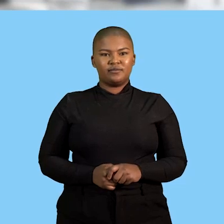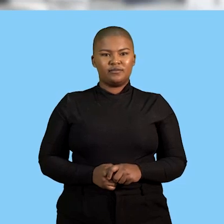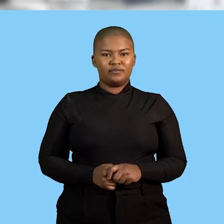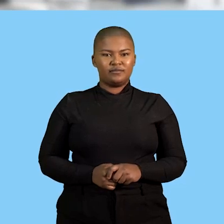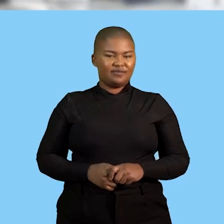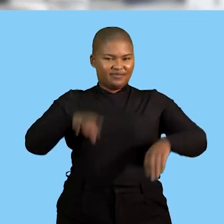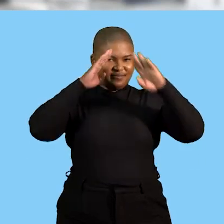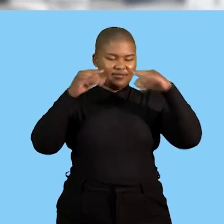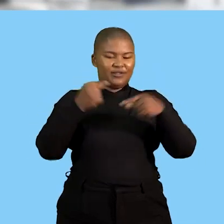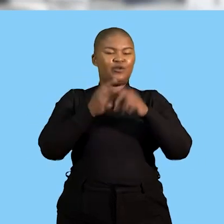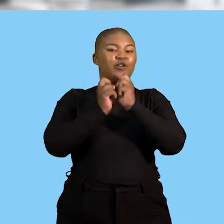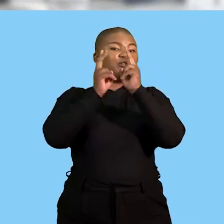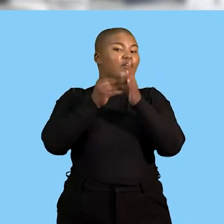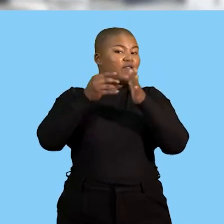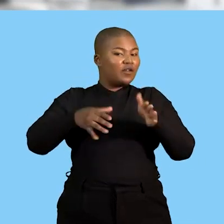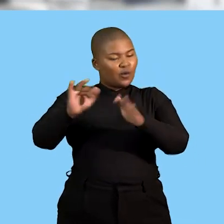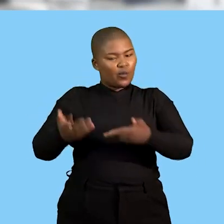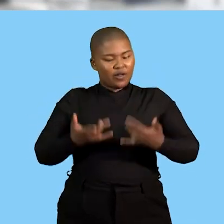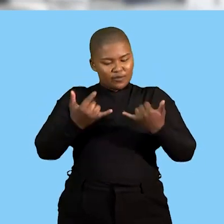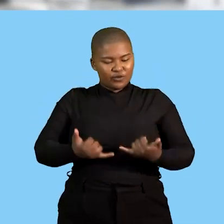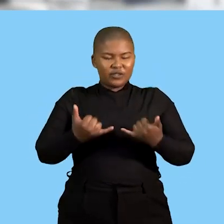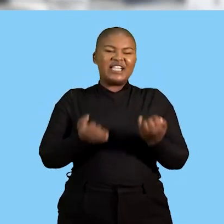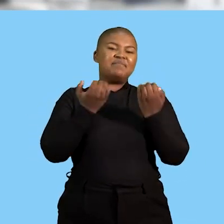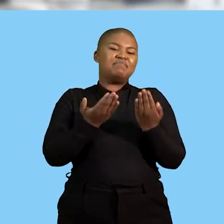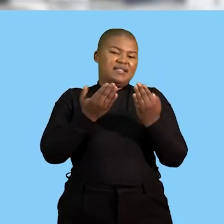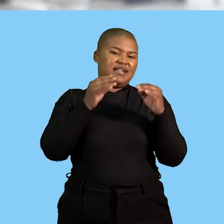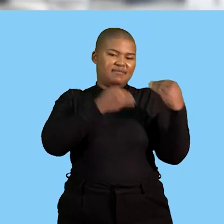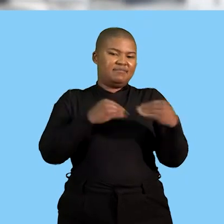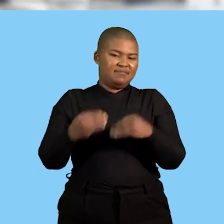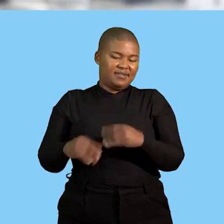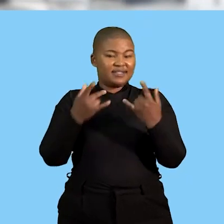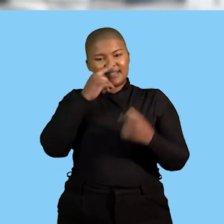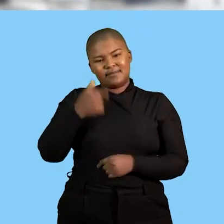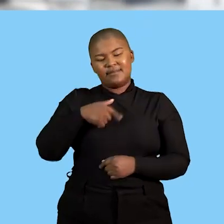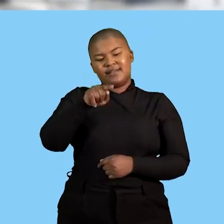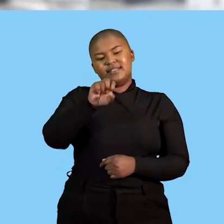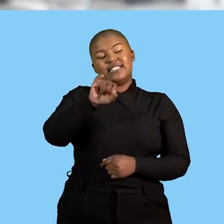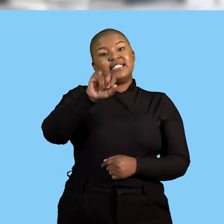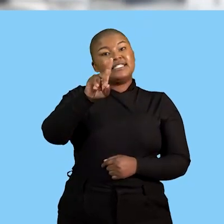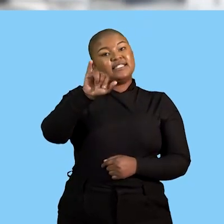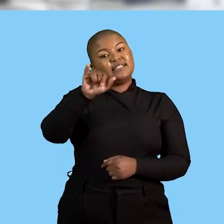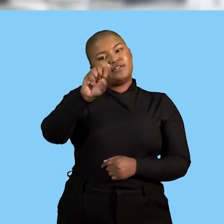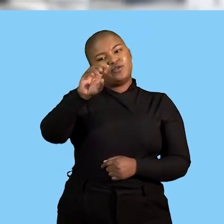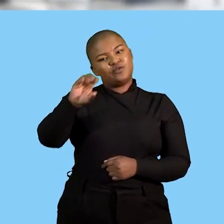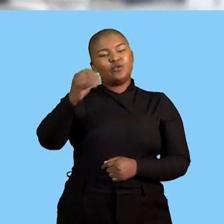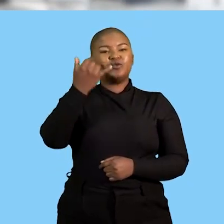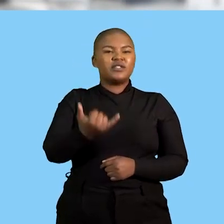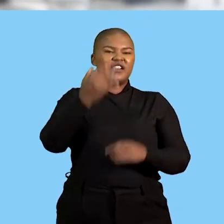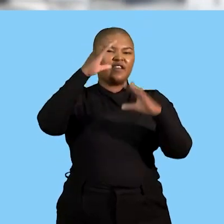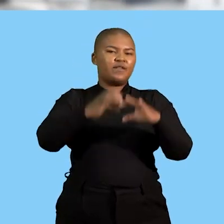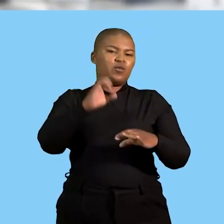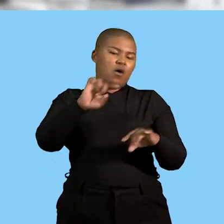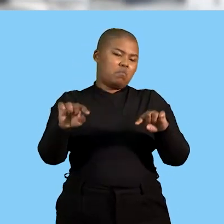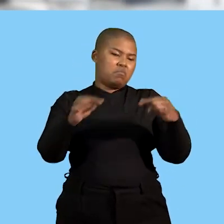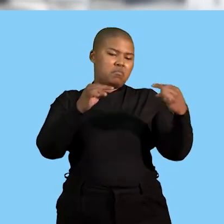Good day, grade 12 learners. Welcome to today's business studies lesson. My name is Tidiso Tlaga and we look into conflict management. So the focus